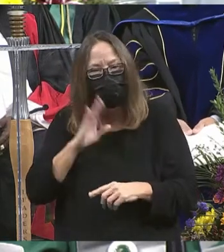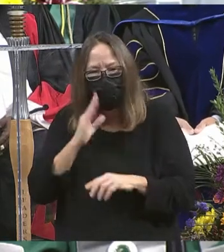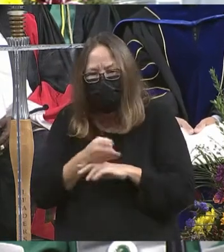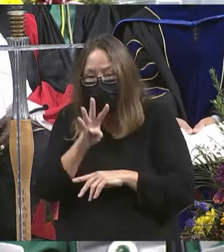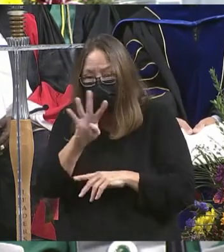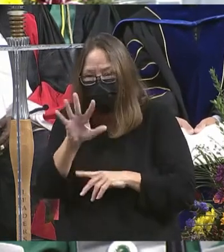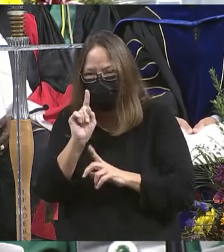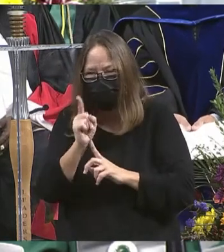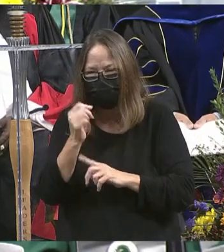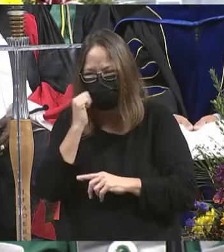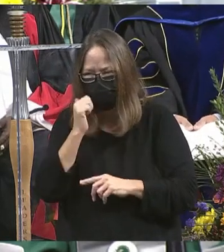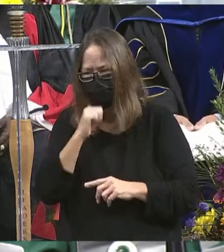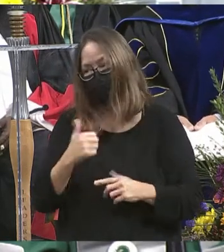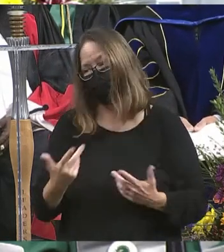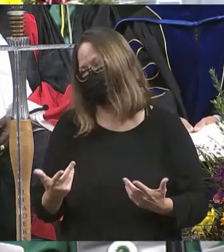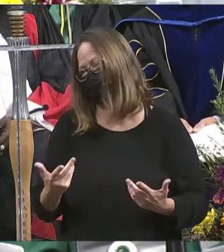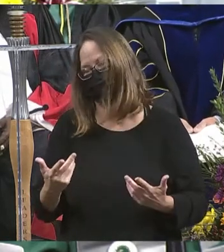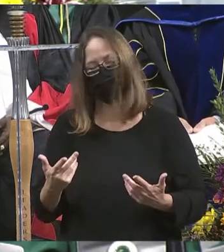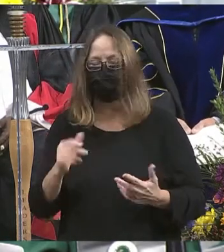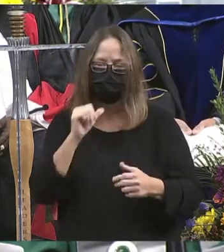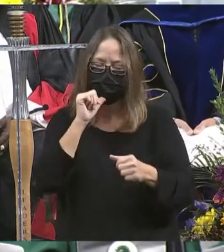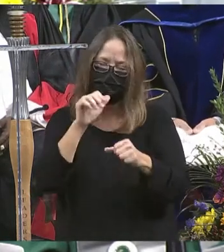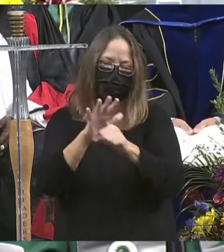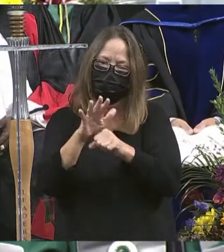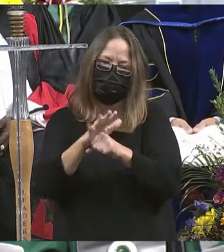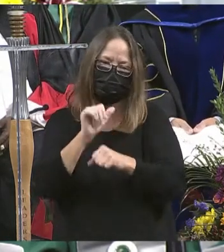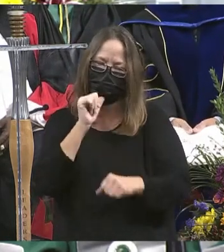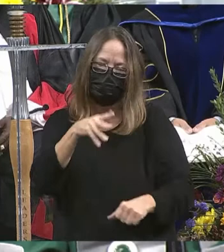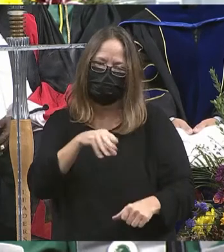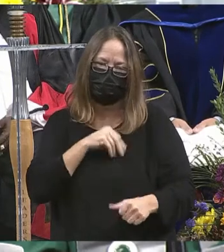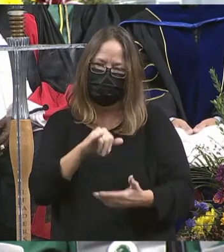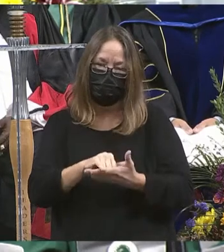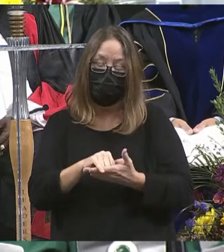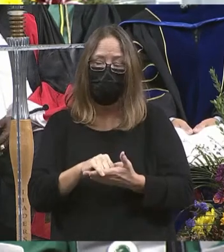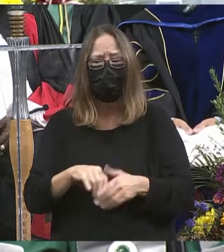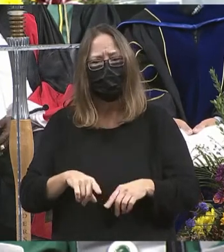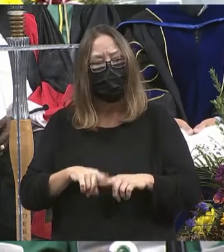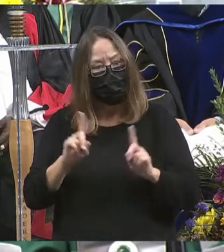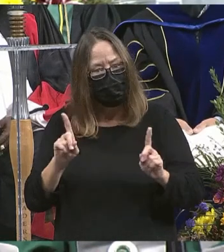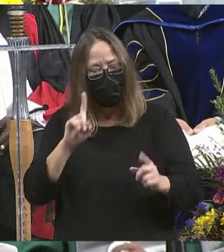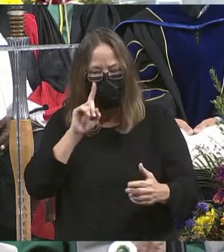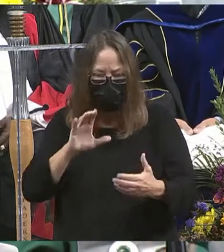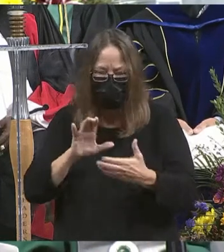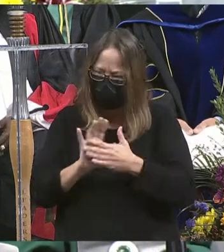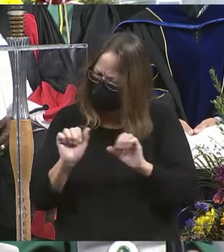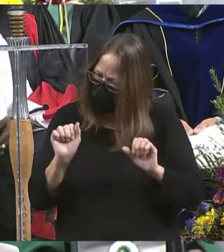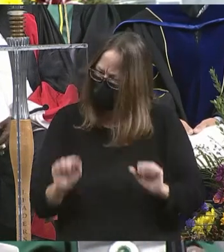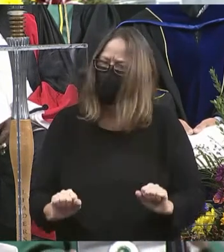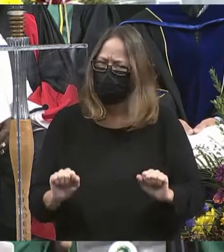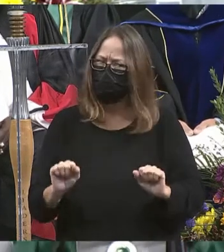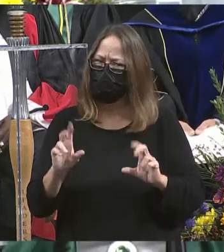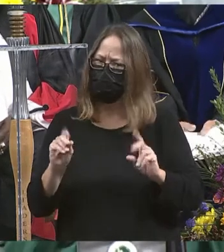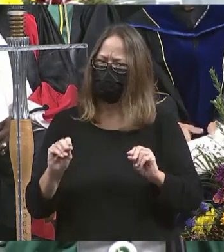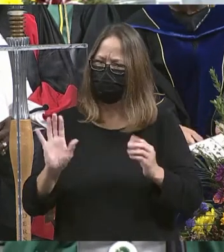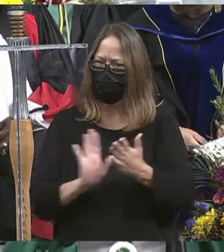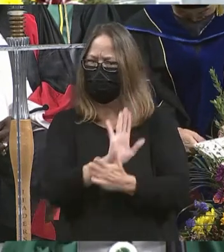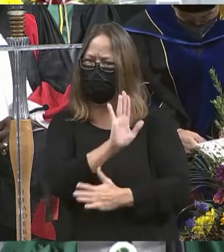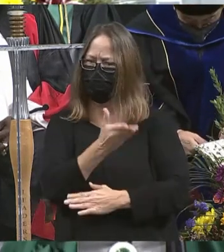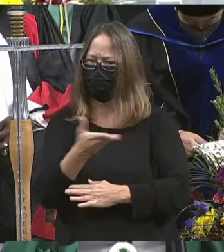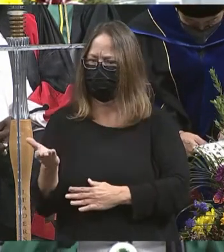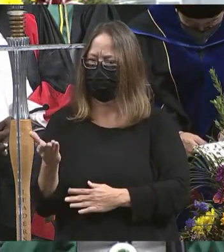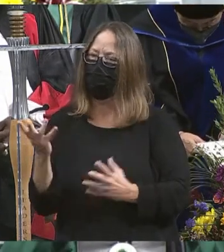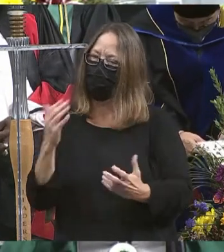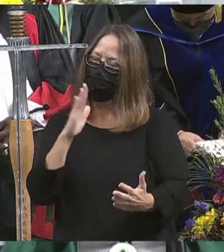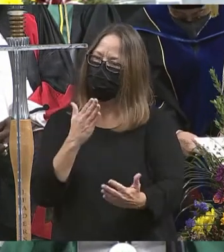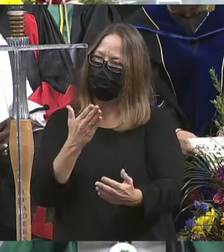45 minutes a day, which to me is unacceptable. But I believed I could do this college thing. I wanted to